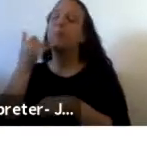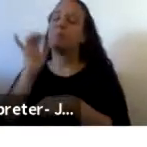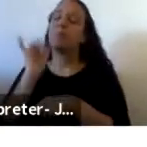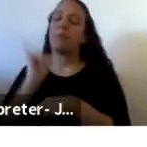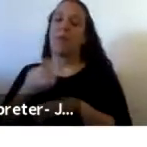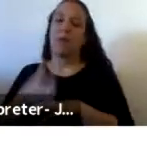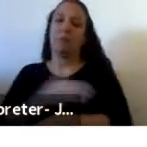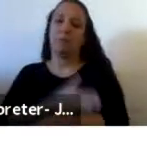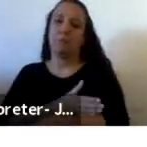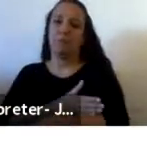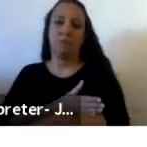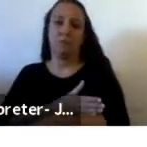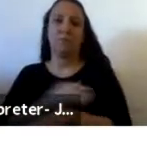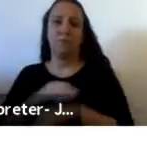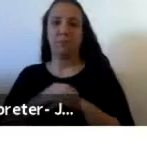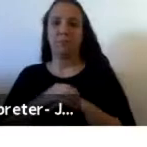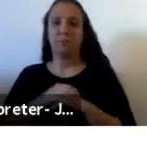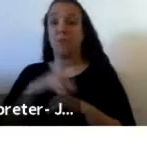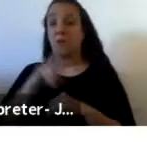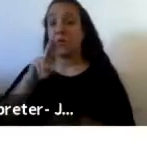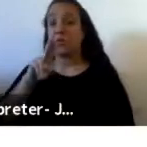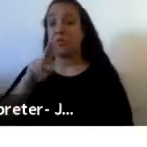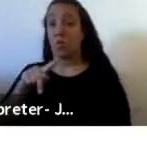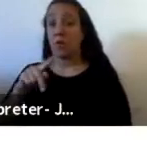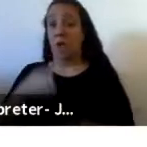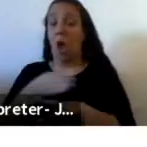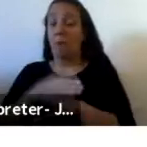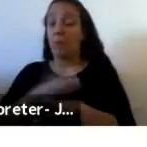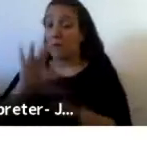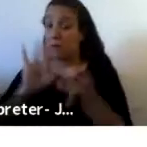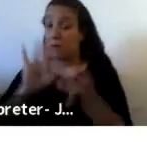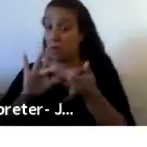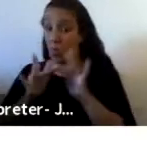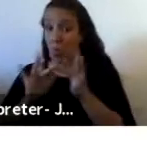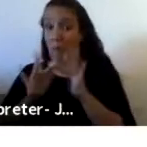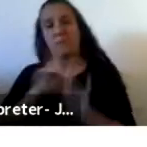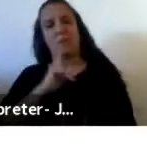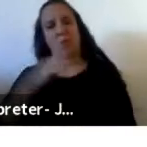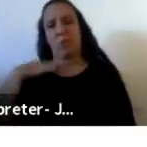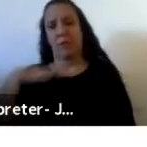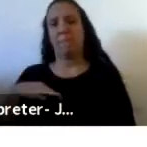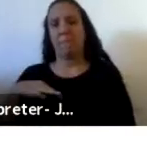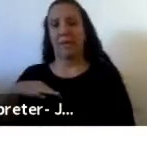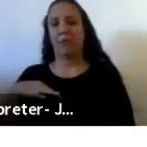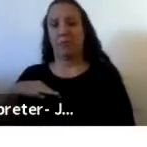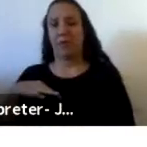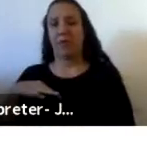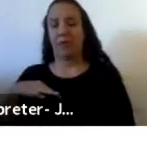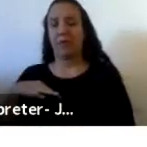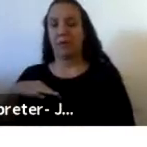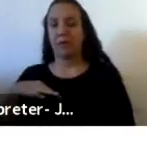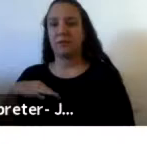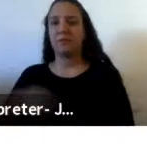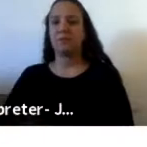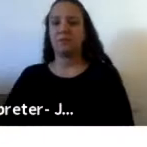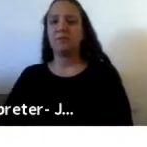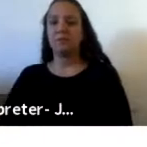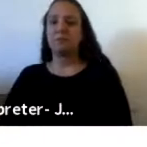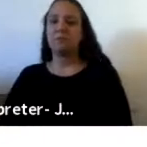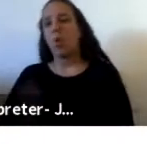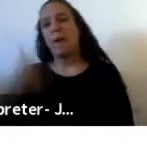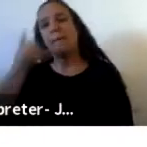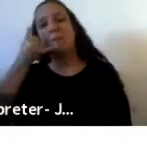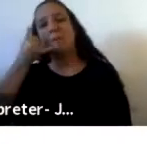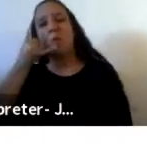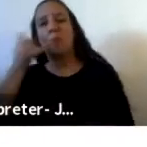a simple upgrade to your website would actually be beneficial, you know, to make it, you know, I guess, mobile friendly. And